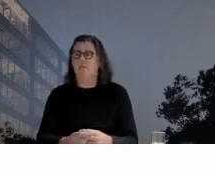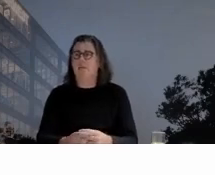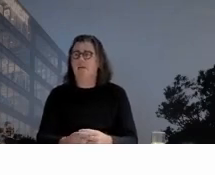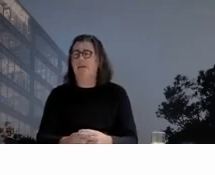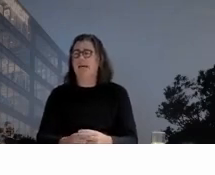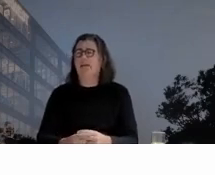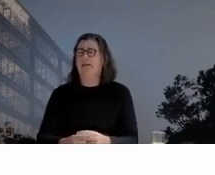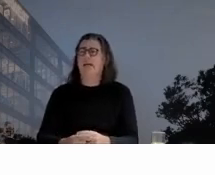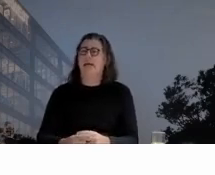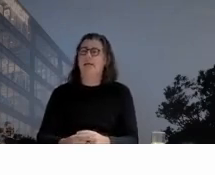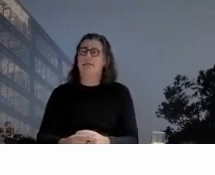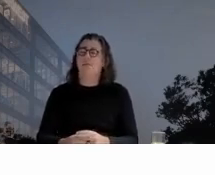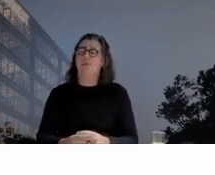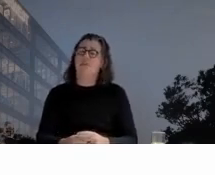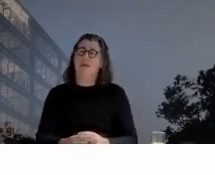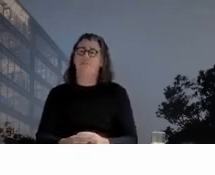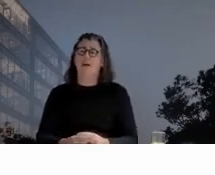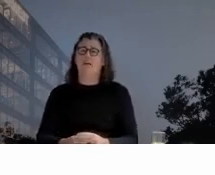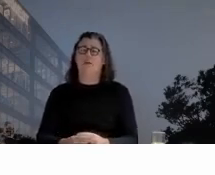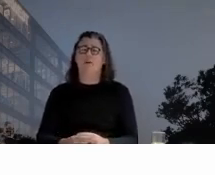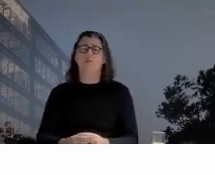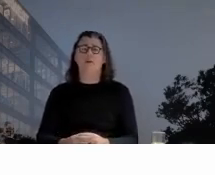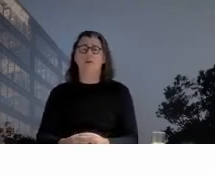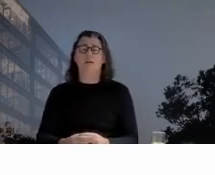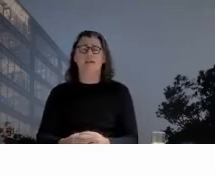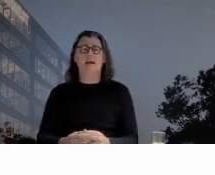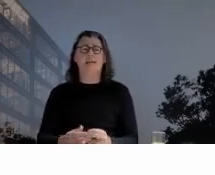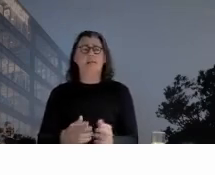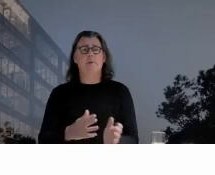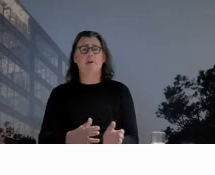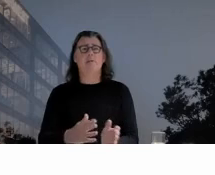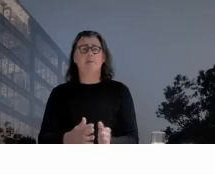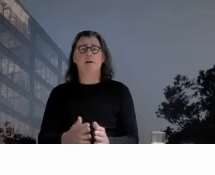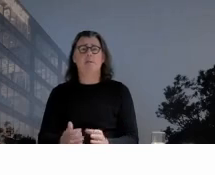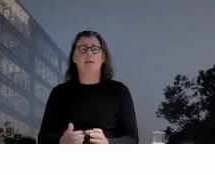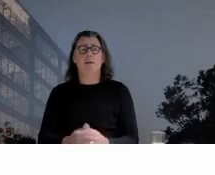we're still working on that, is that we can benchmark across projects at